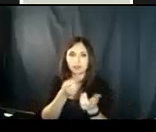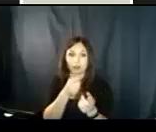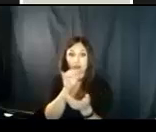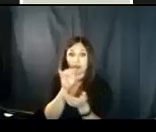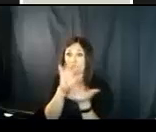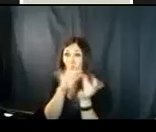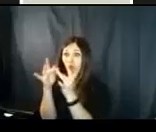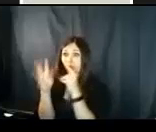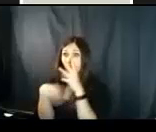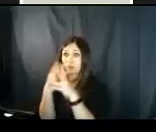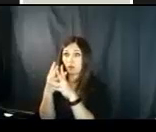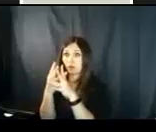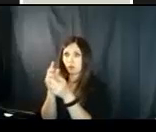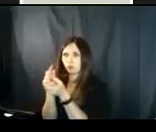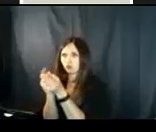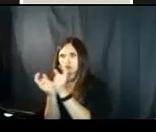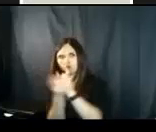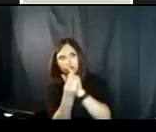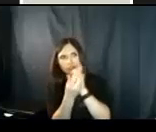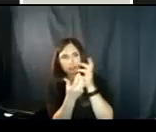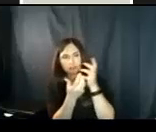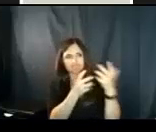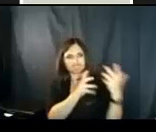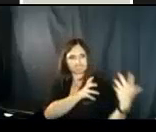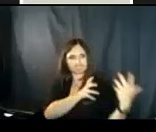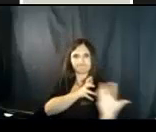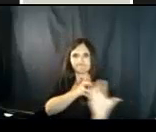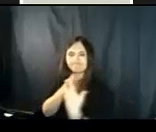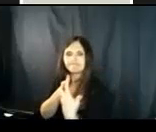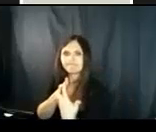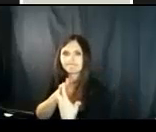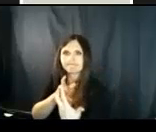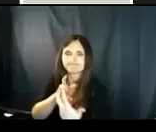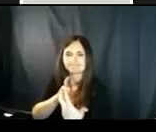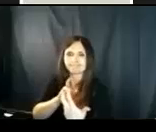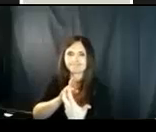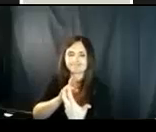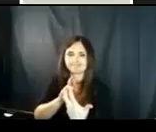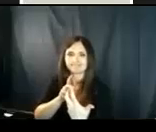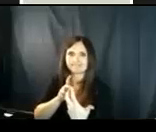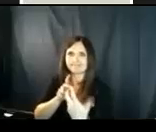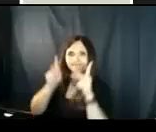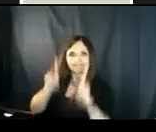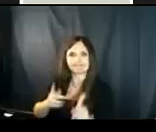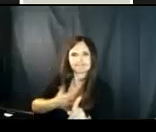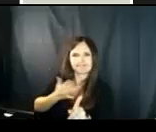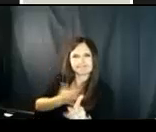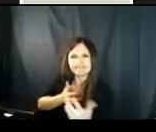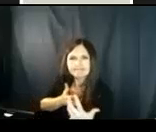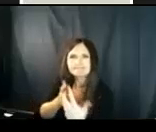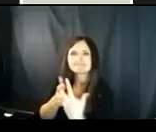We're motivating them. We're encouraging them. Remember that when we're not in face-to-face with